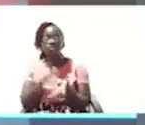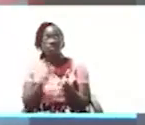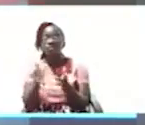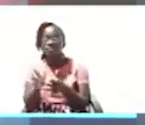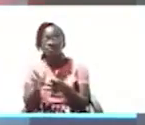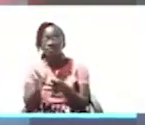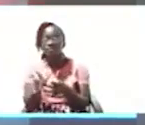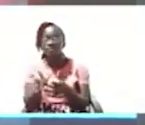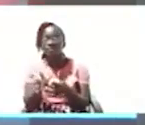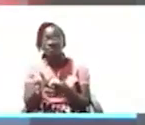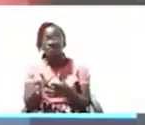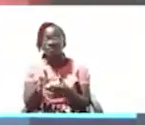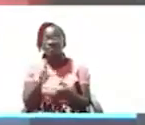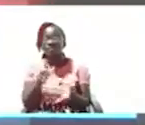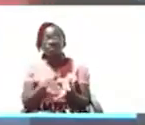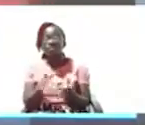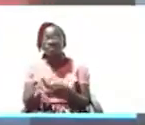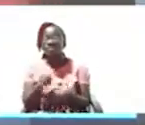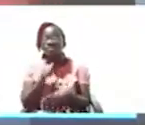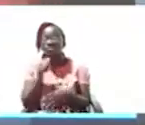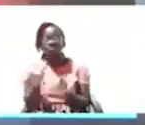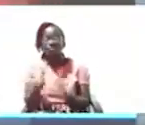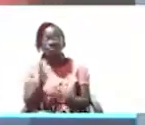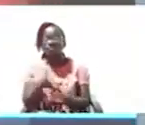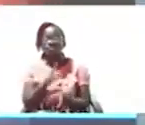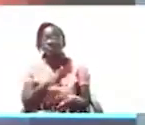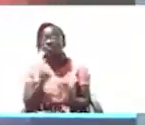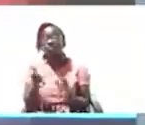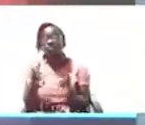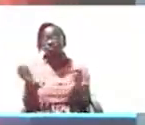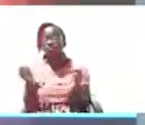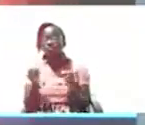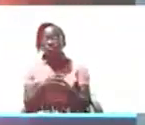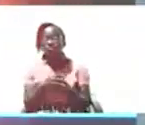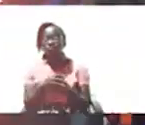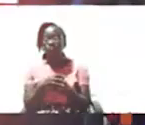was sick and they informed Jesus, he delayed in going.